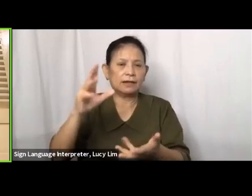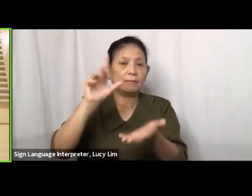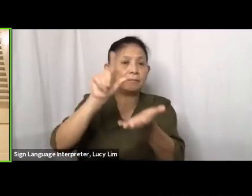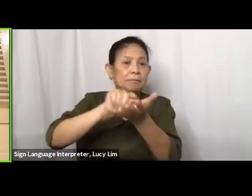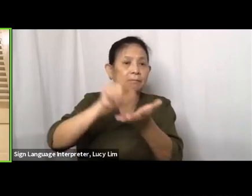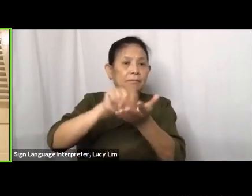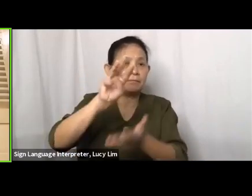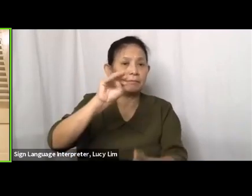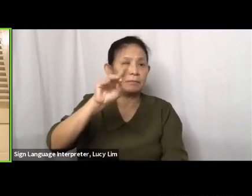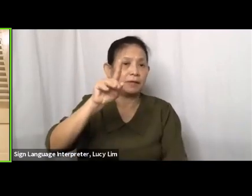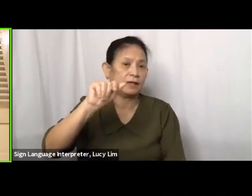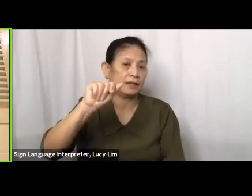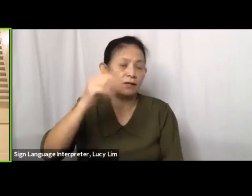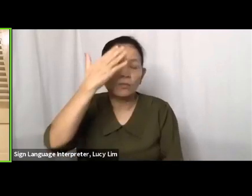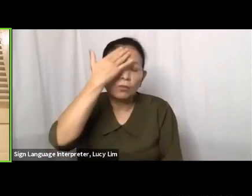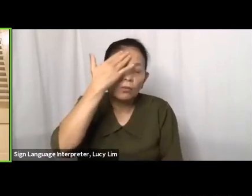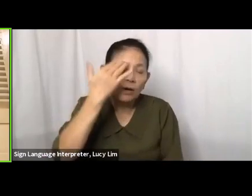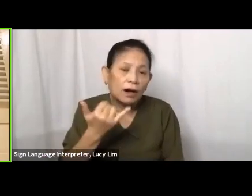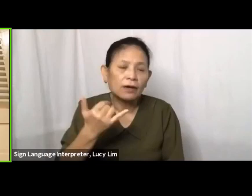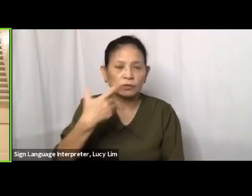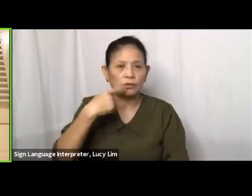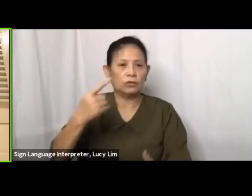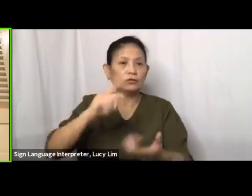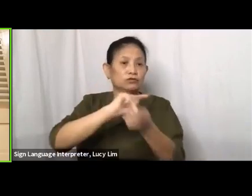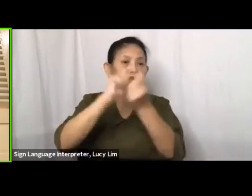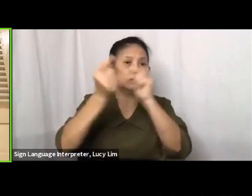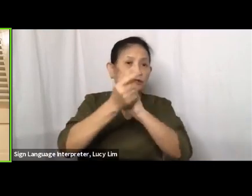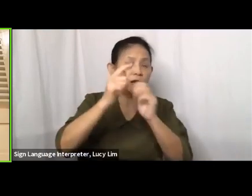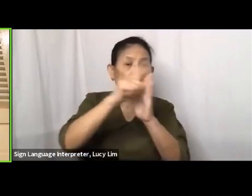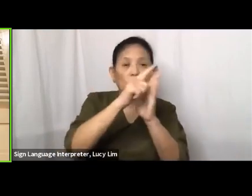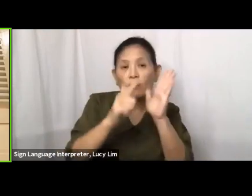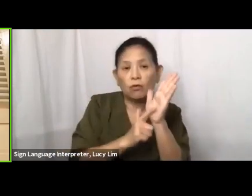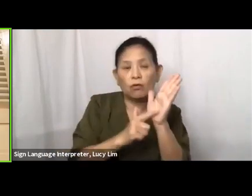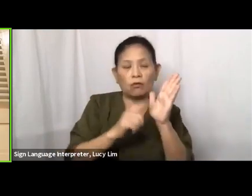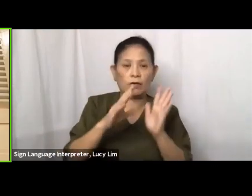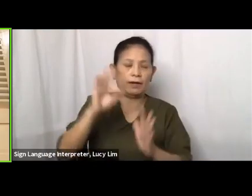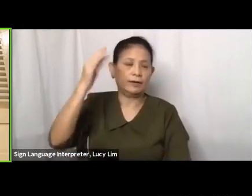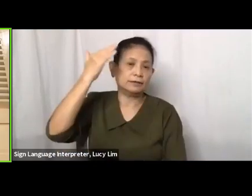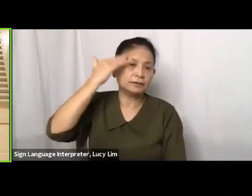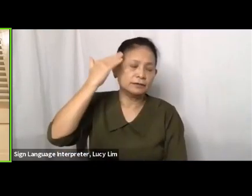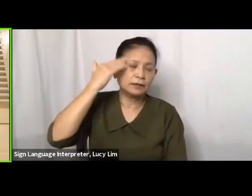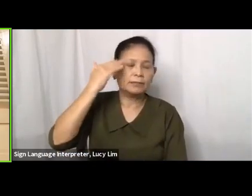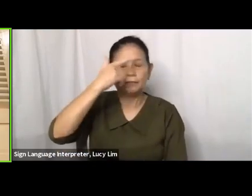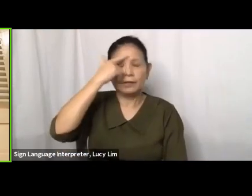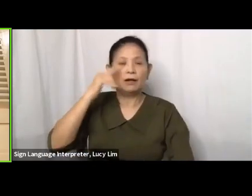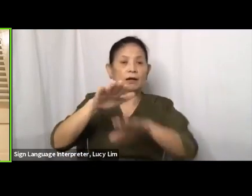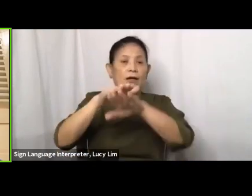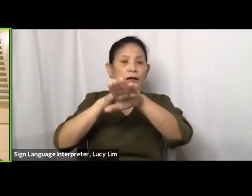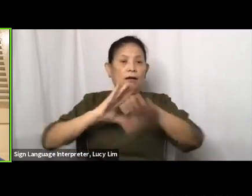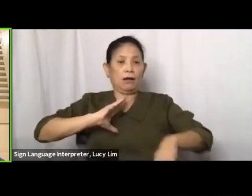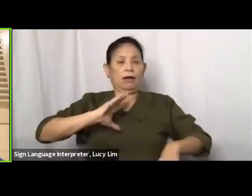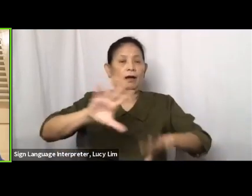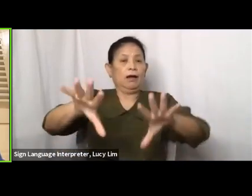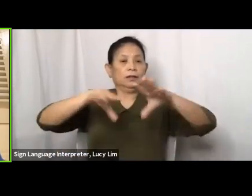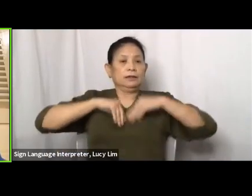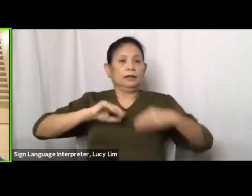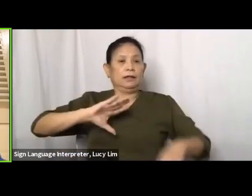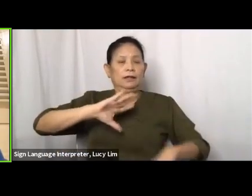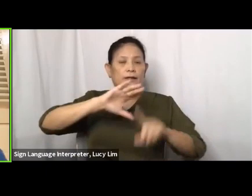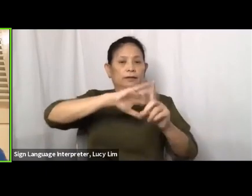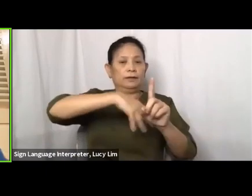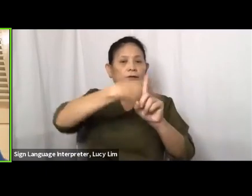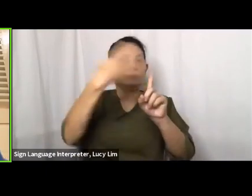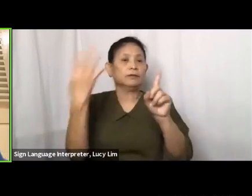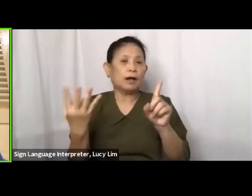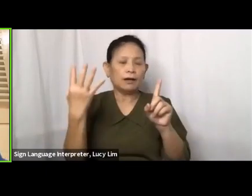and law. So when they start to accepting LGBT, they start passing the